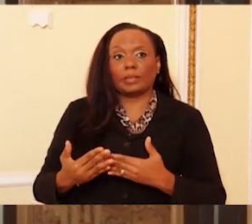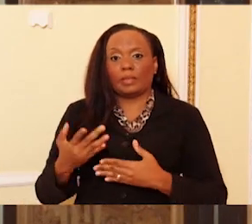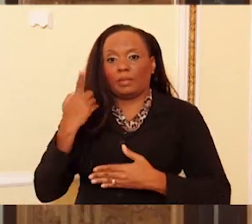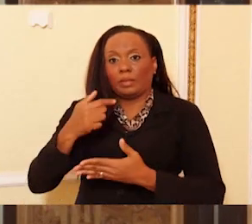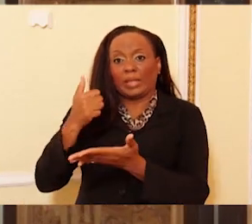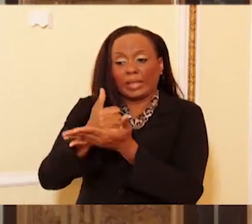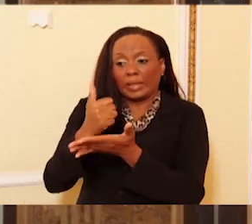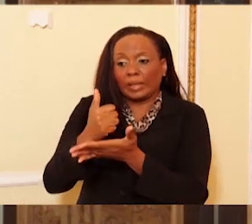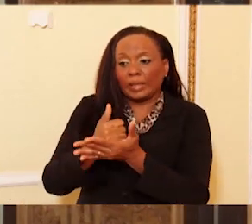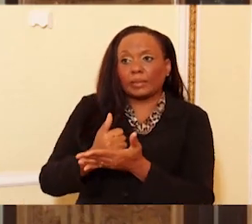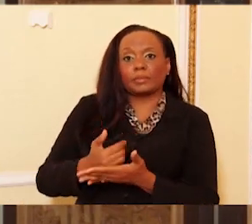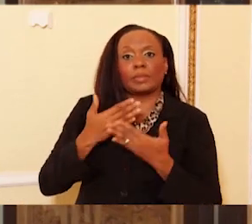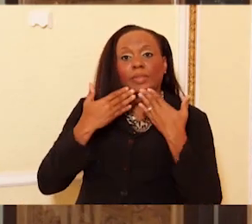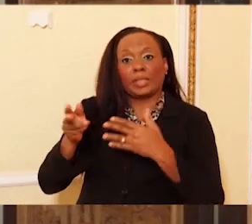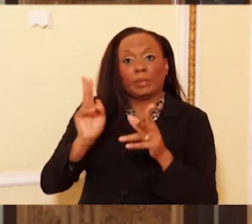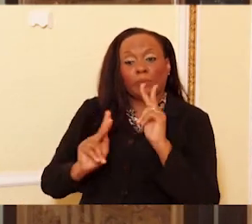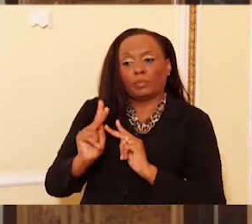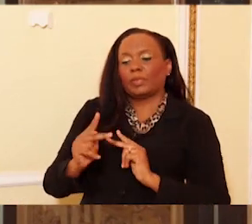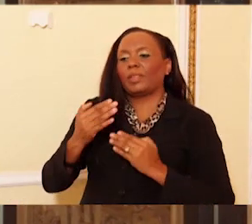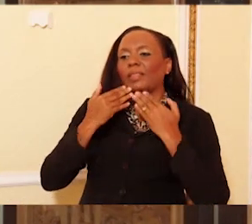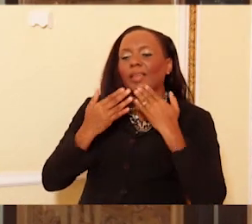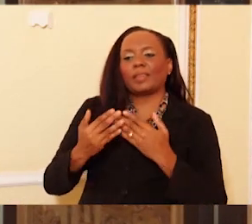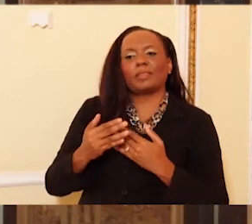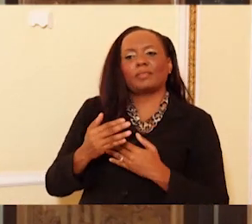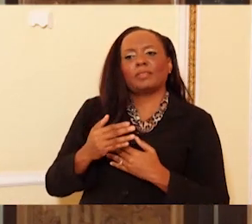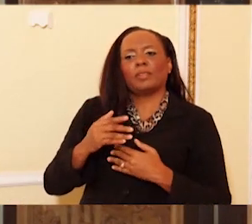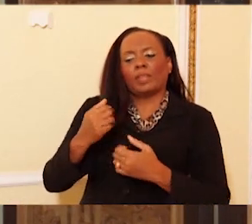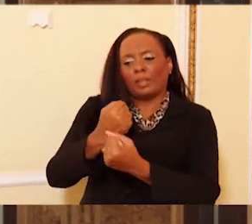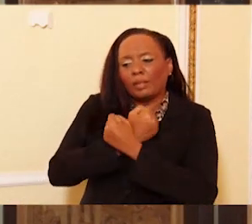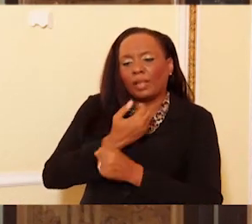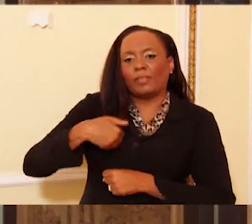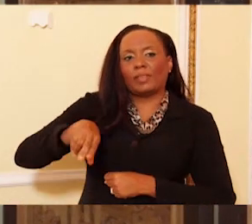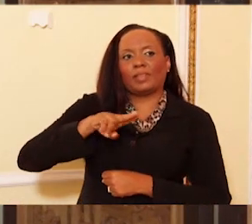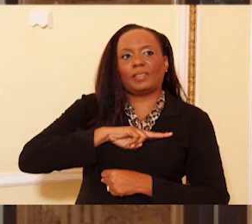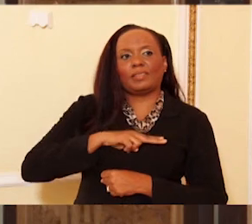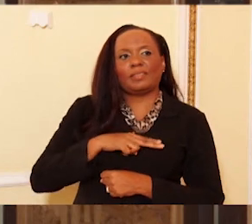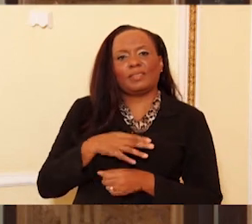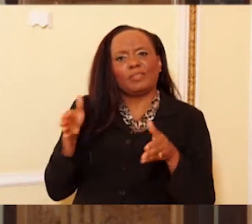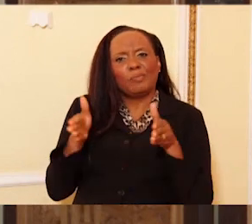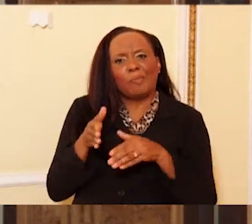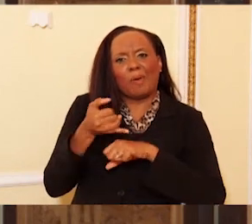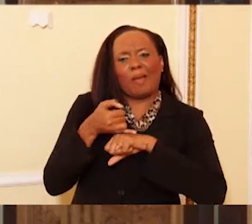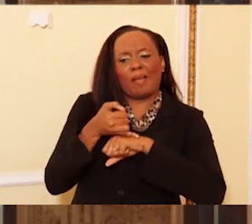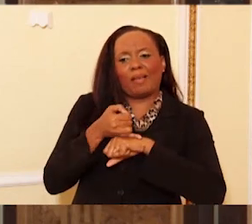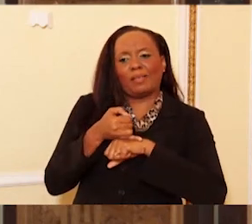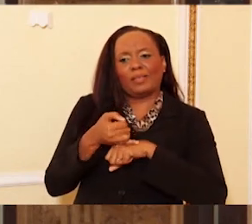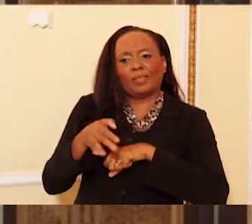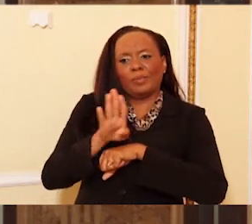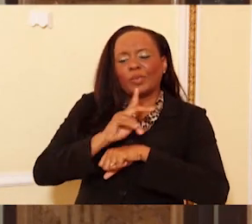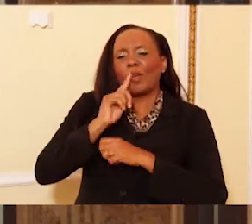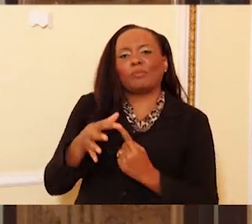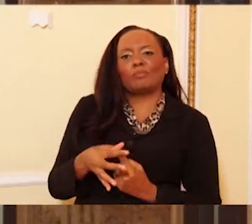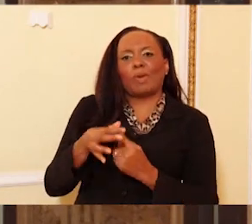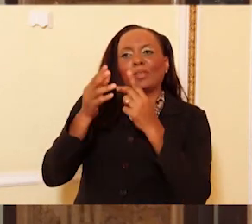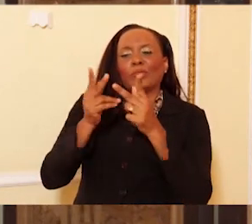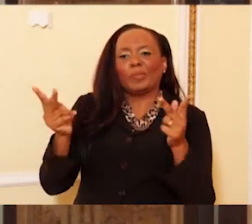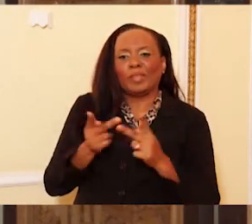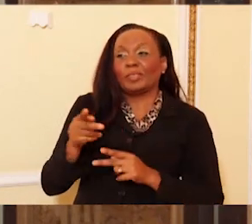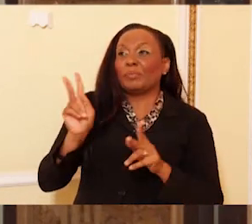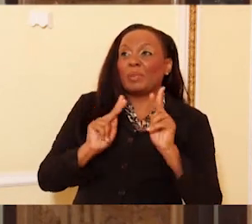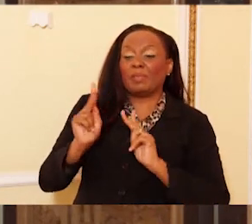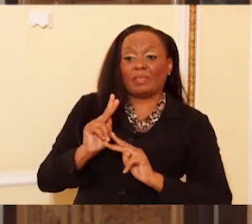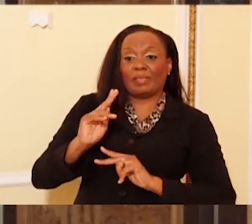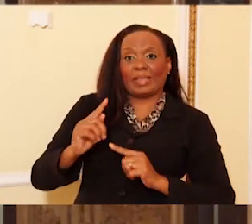of Barbados, and to thank them for the love that they have shown to this small island in making Barbados a special place in their